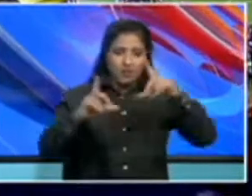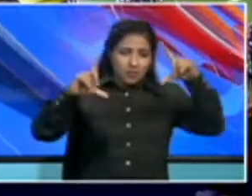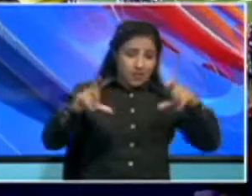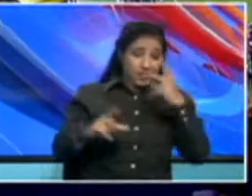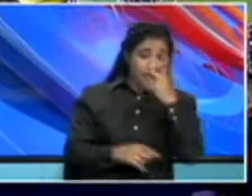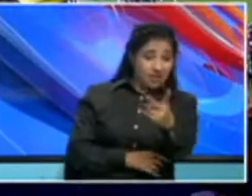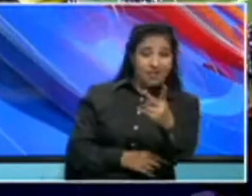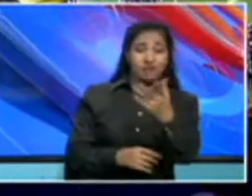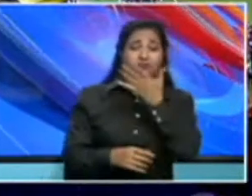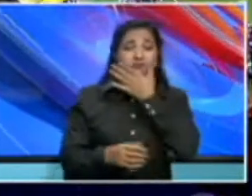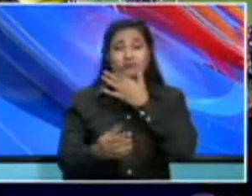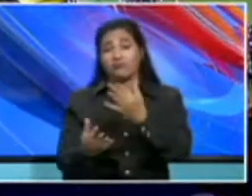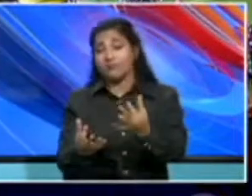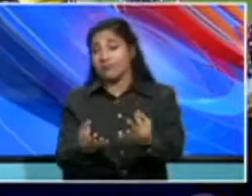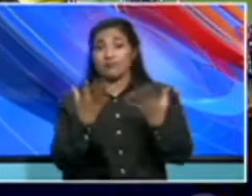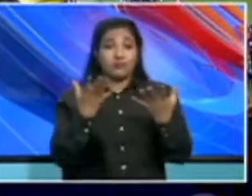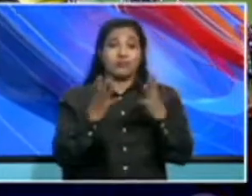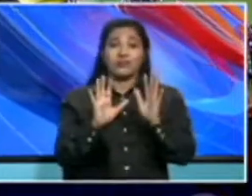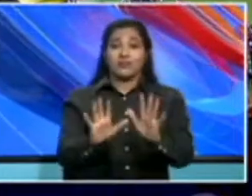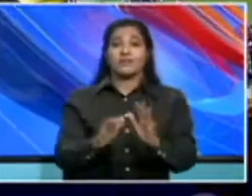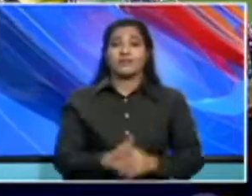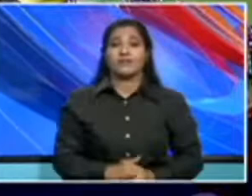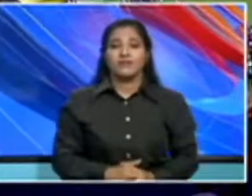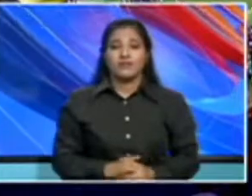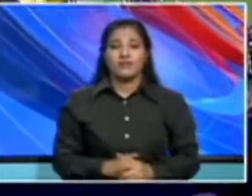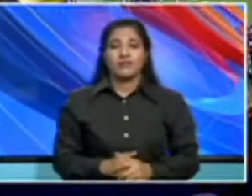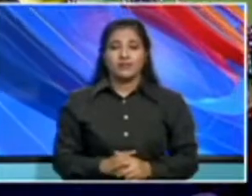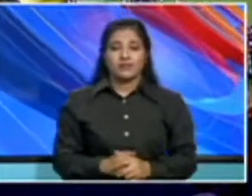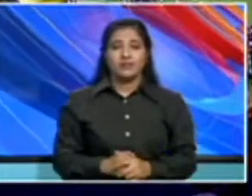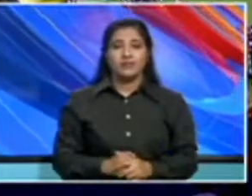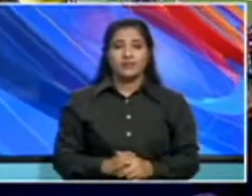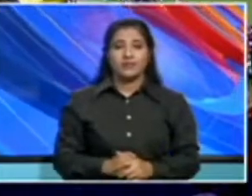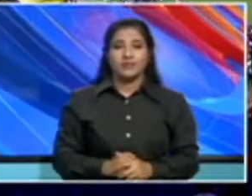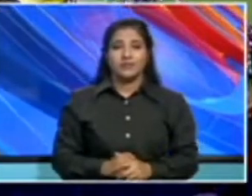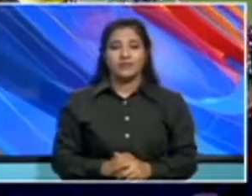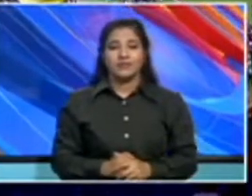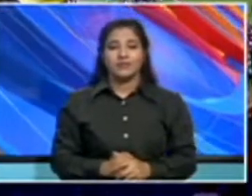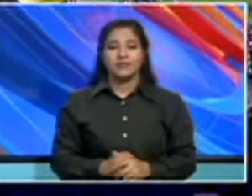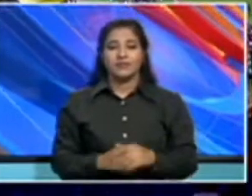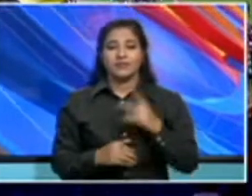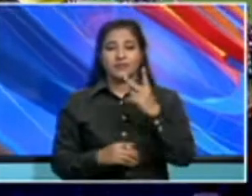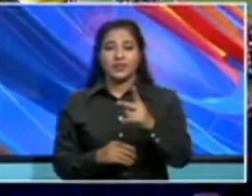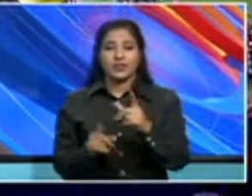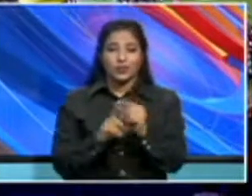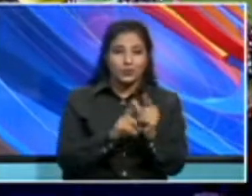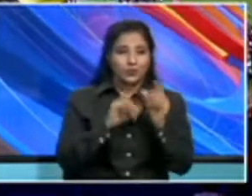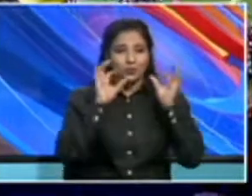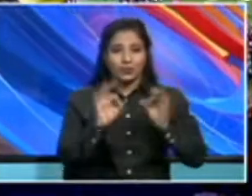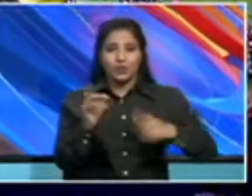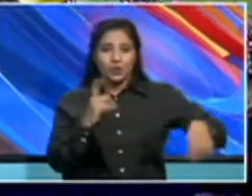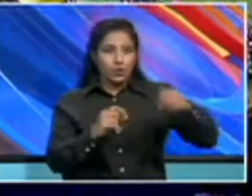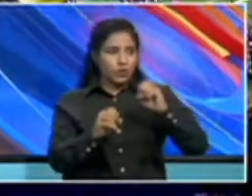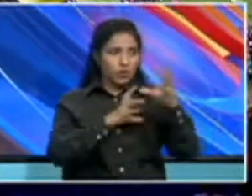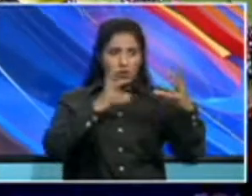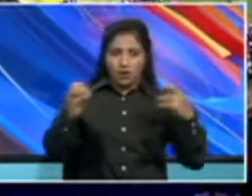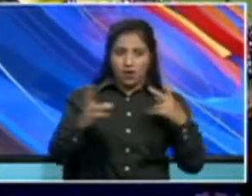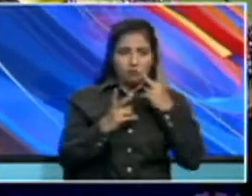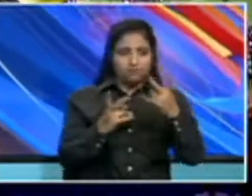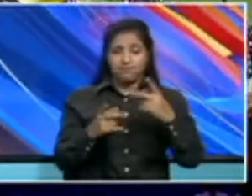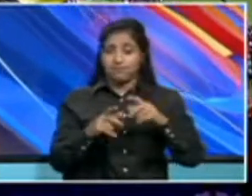and possibly you get a feel of it from a distance from wherever you're sitting and watching this telecast live on BT Sports.